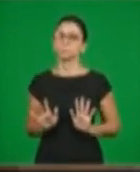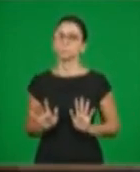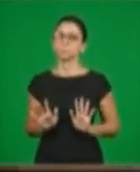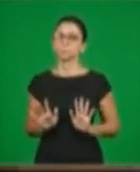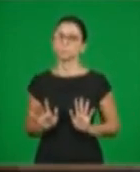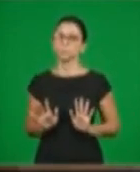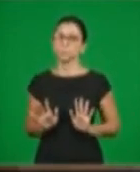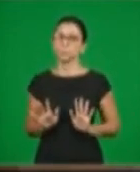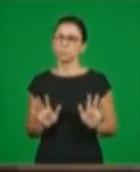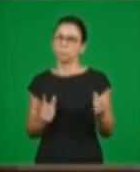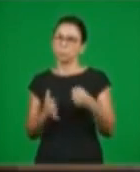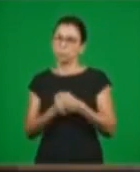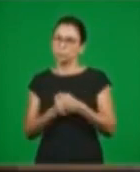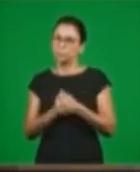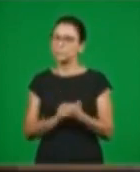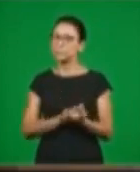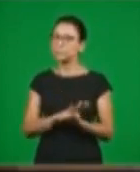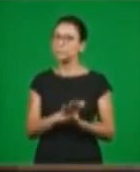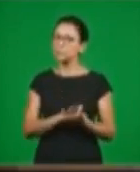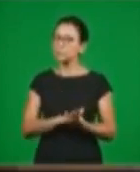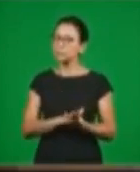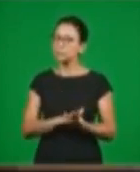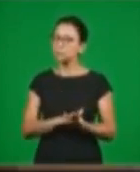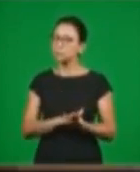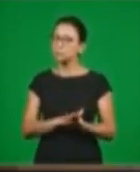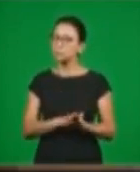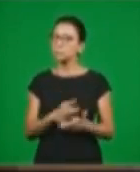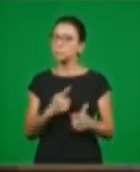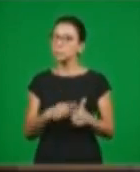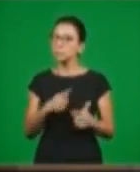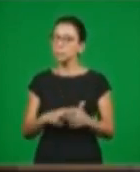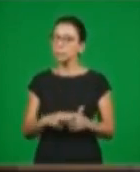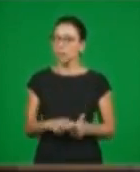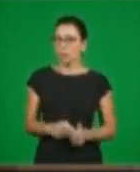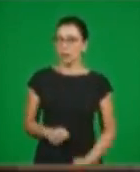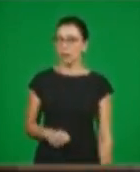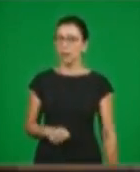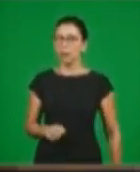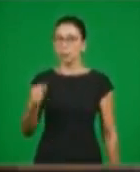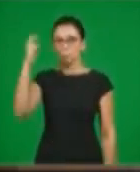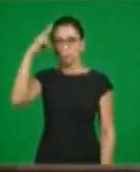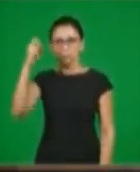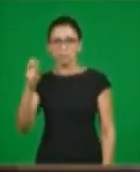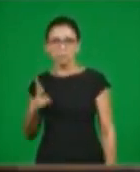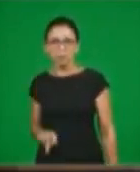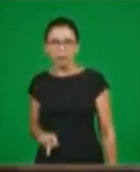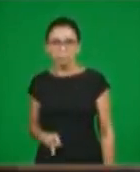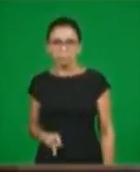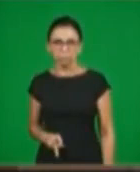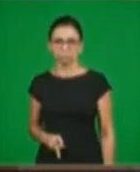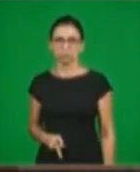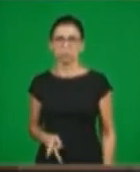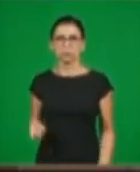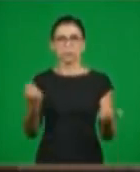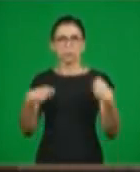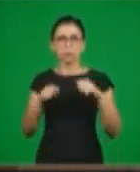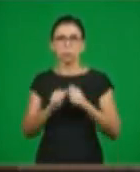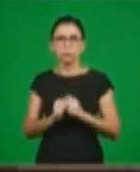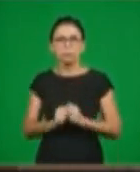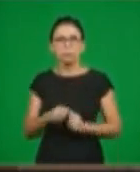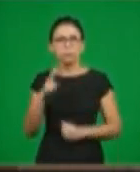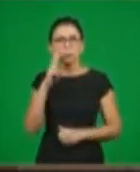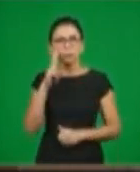clear, that we need to be really clear. There's nothing to hide, because those who knows everything, they don't need to